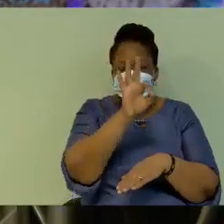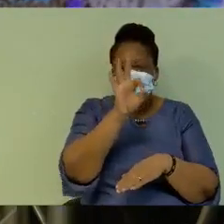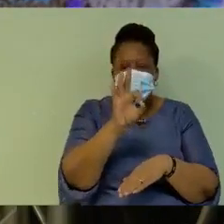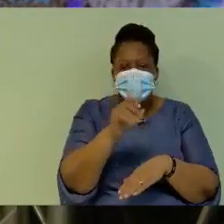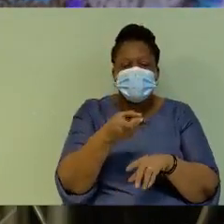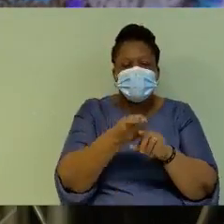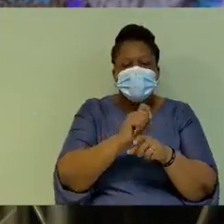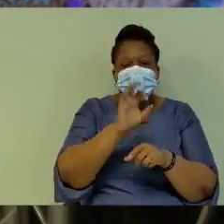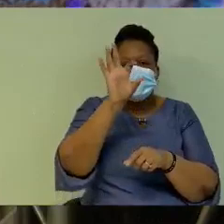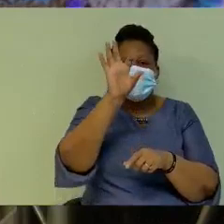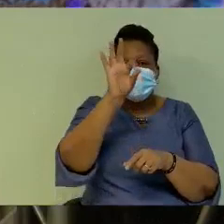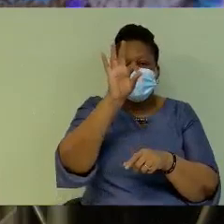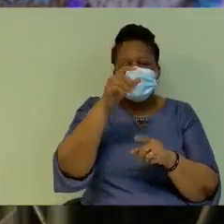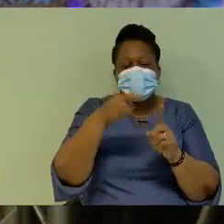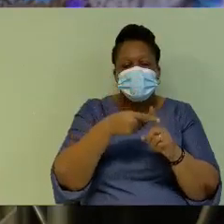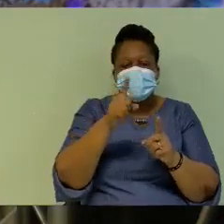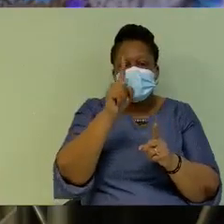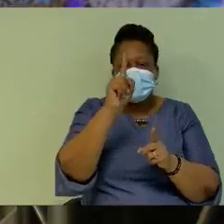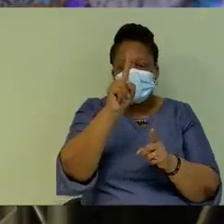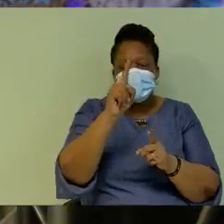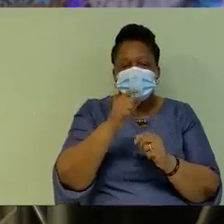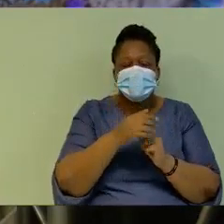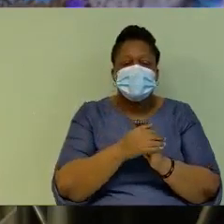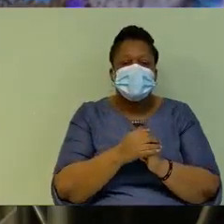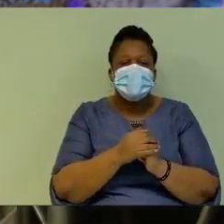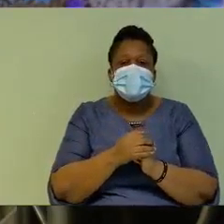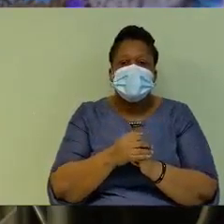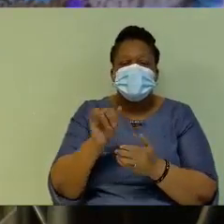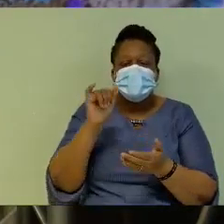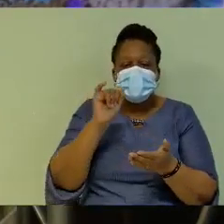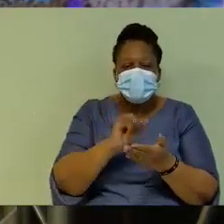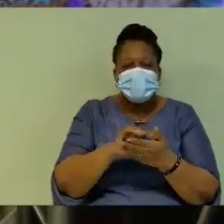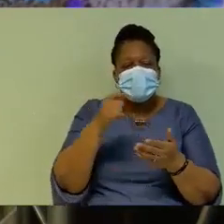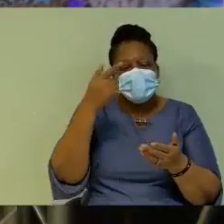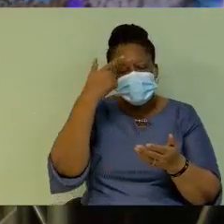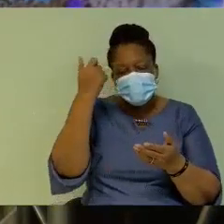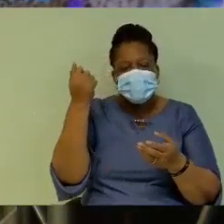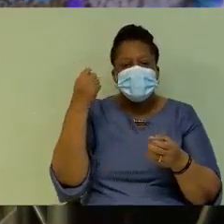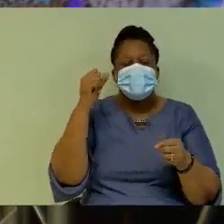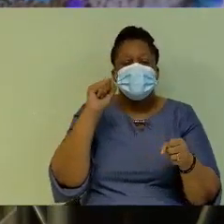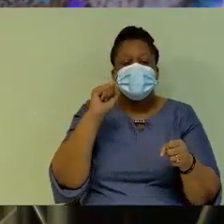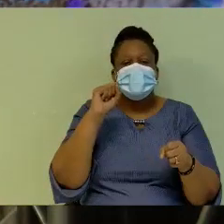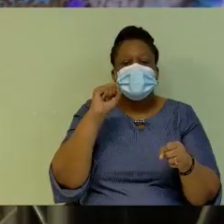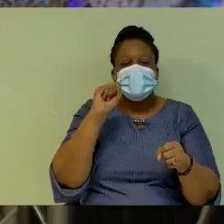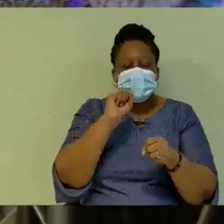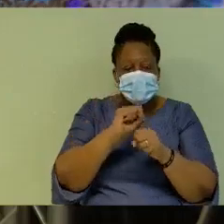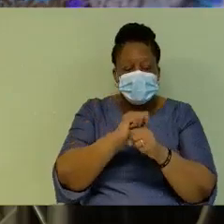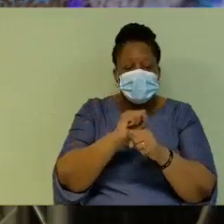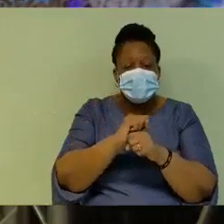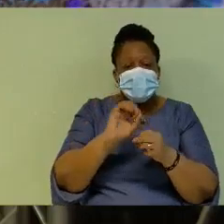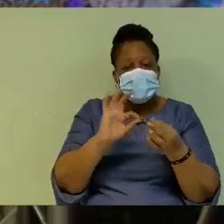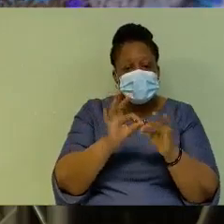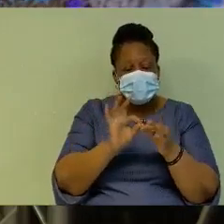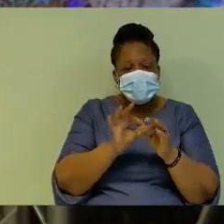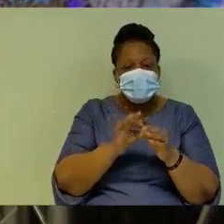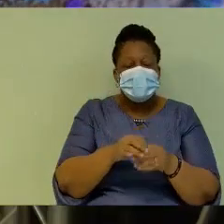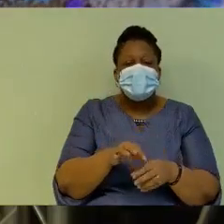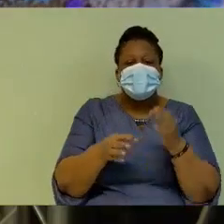to 1 p.m. The outage is required to perform emergency maintenance. Please dial